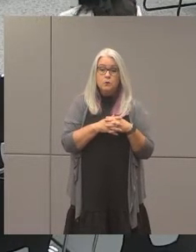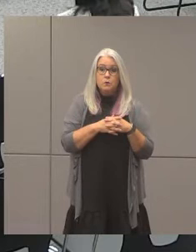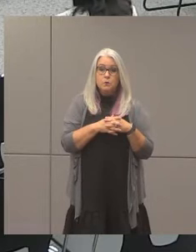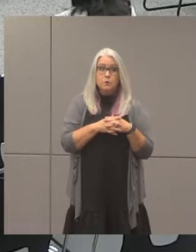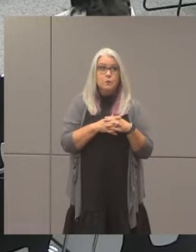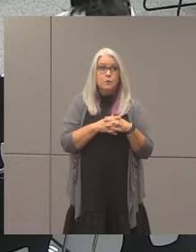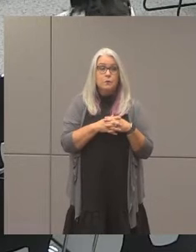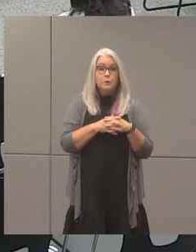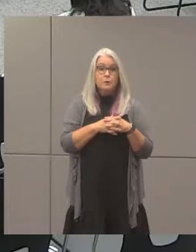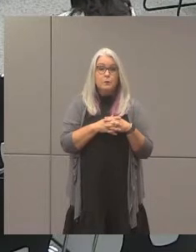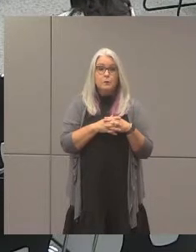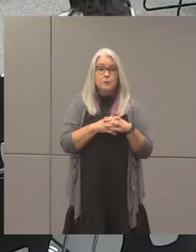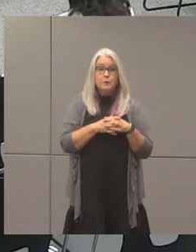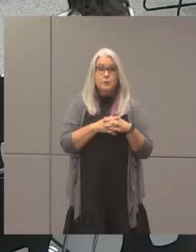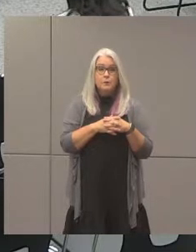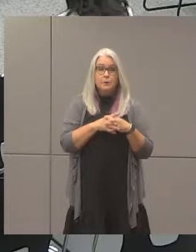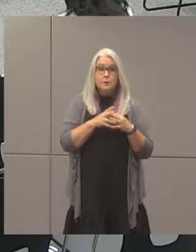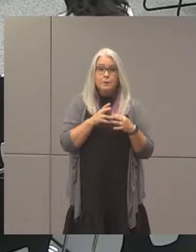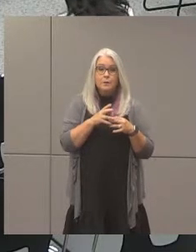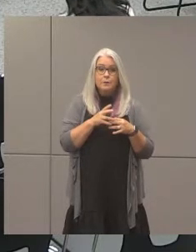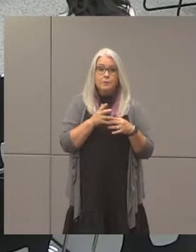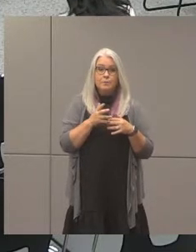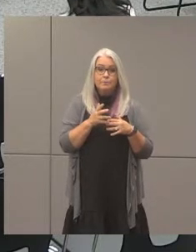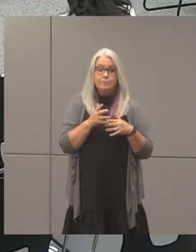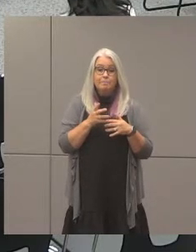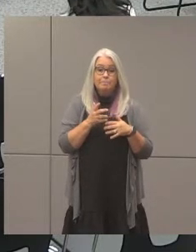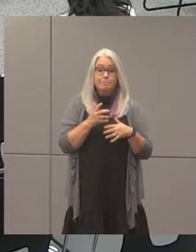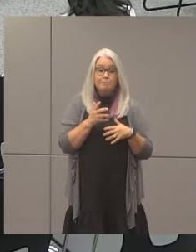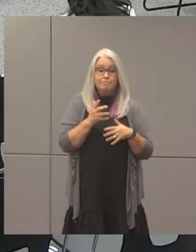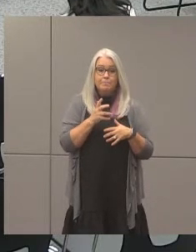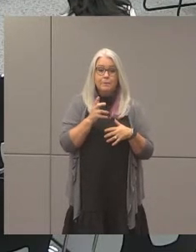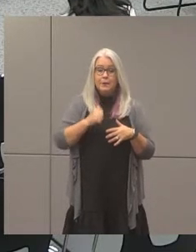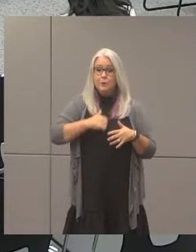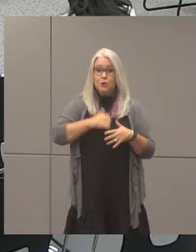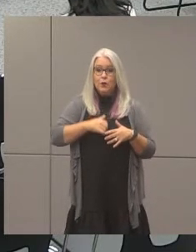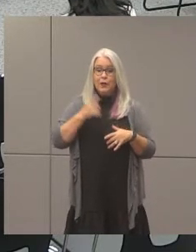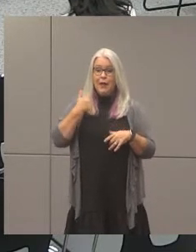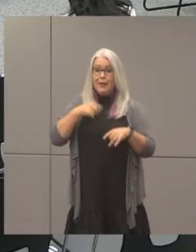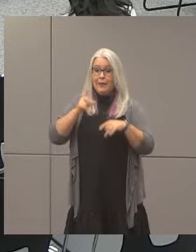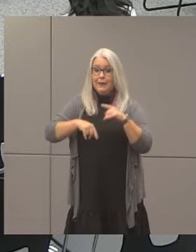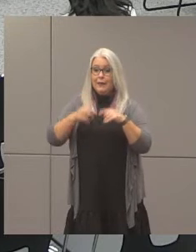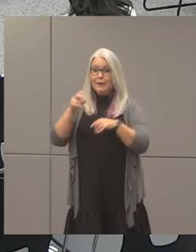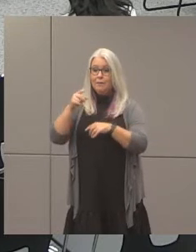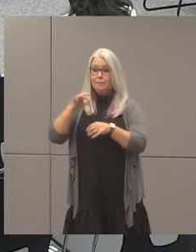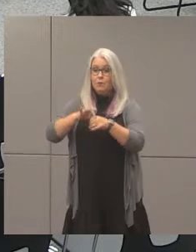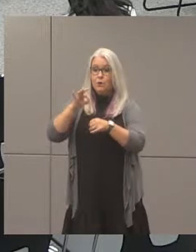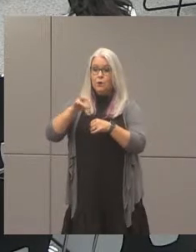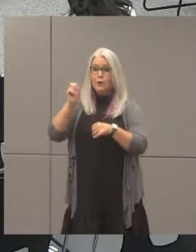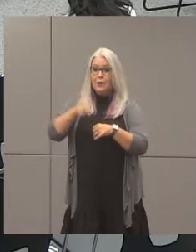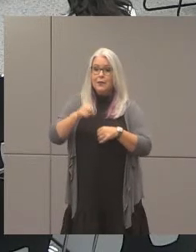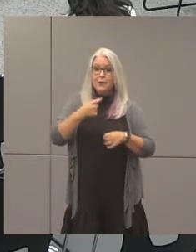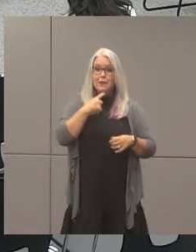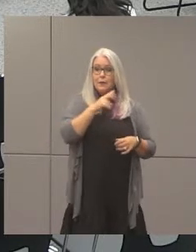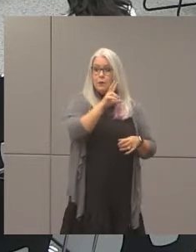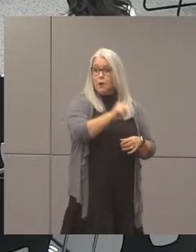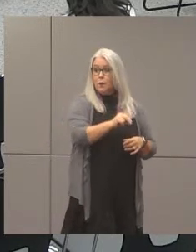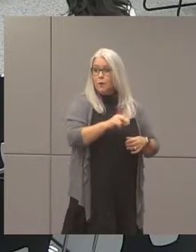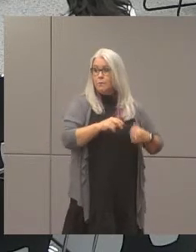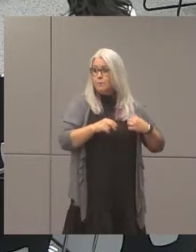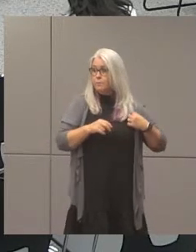I'm sorry, I can't vote yes on that. So that's a no? No. No.